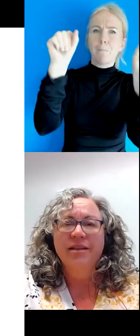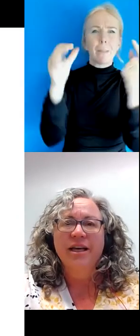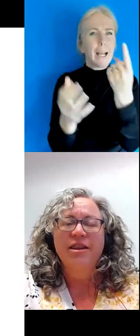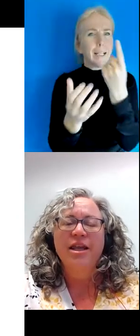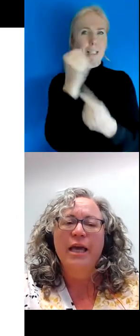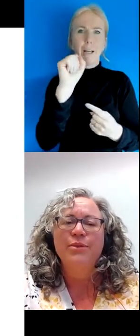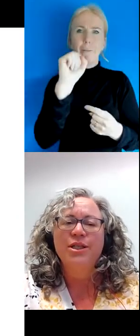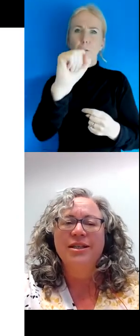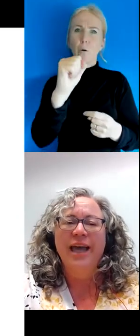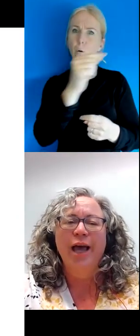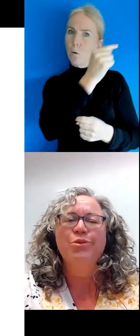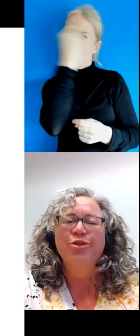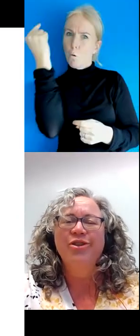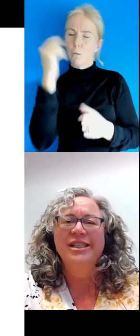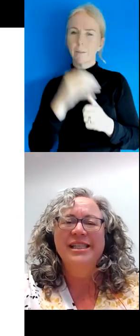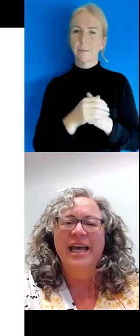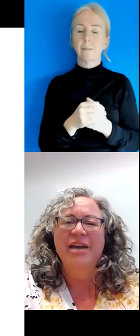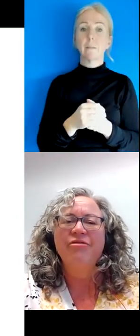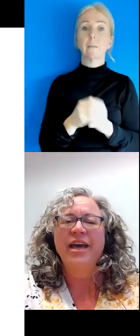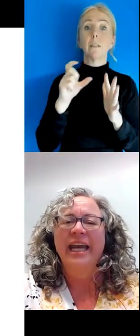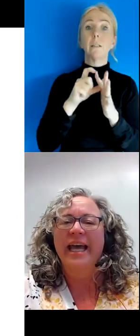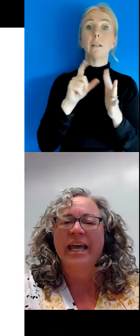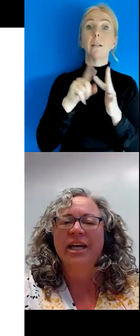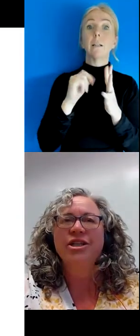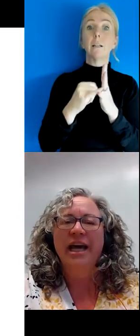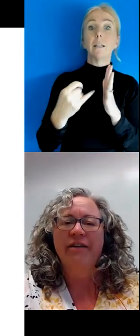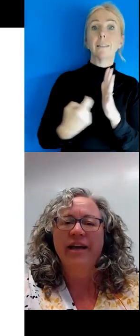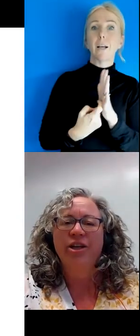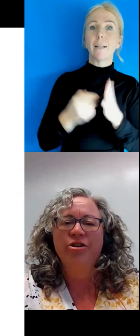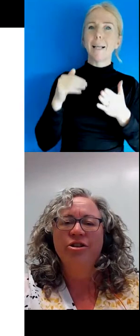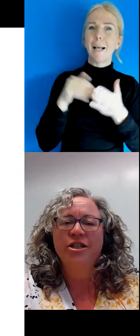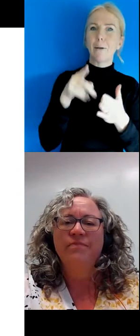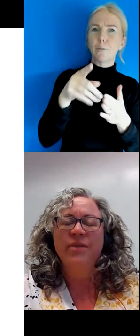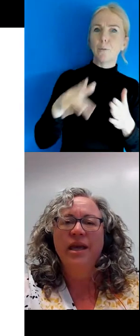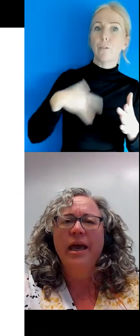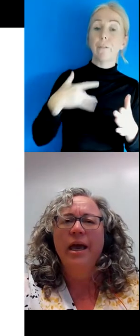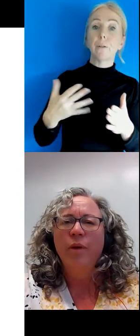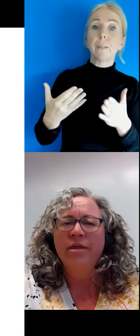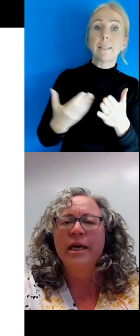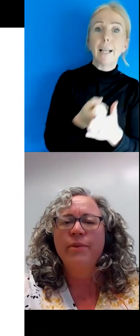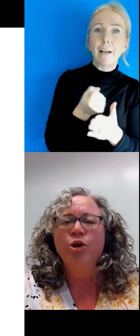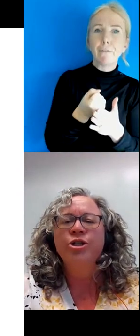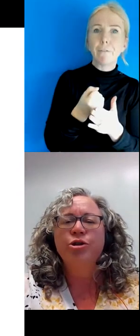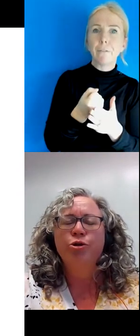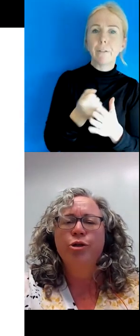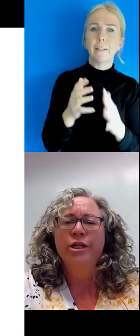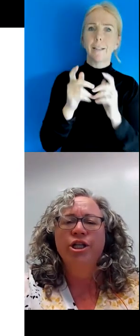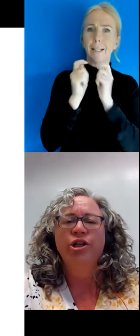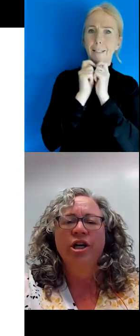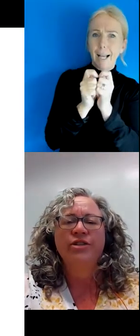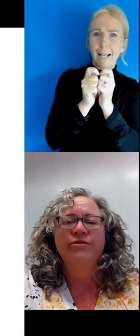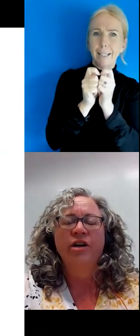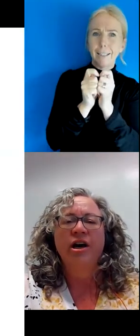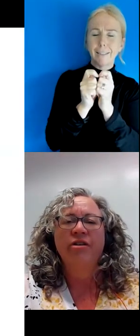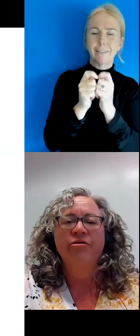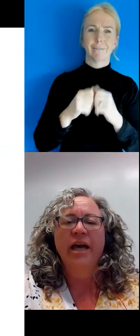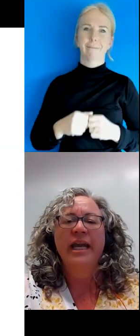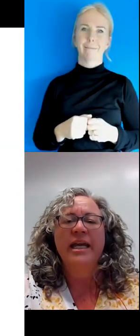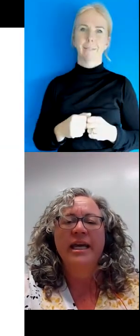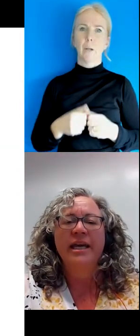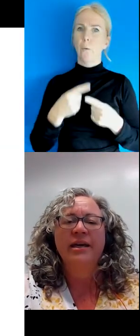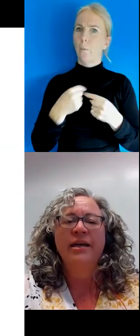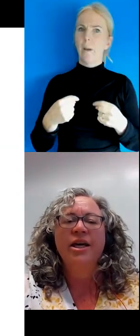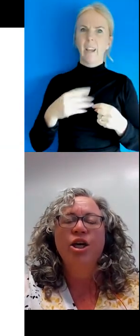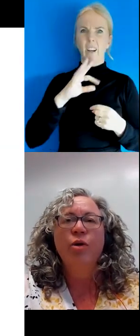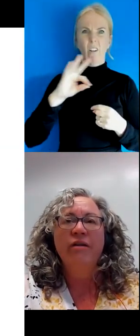DISR helps you feel safe, engaged and valued. We think beyond the traditional 9 to 5,